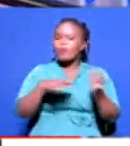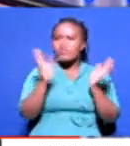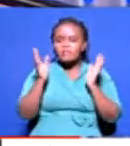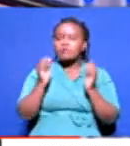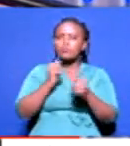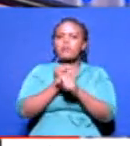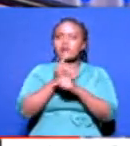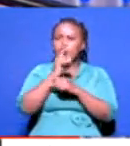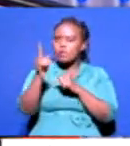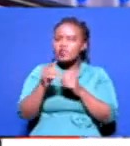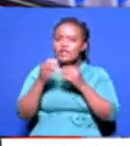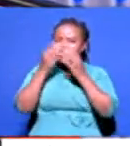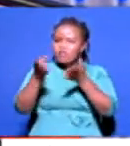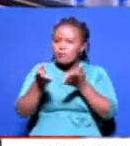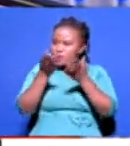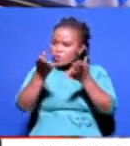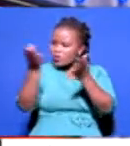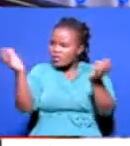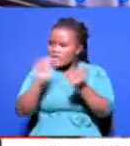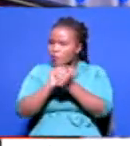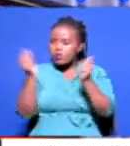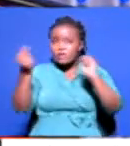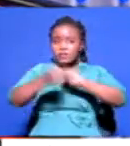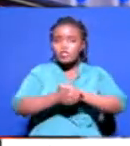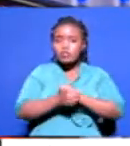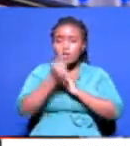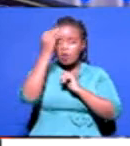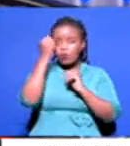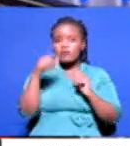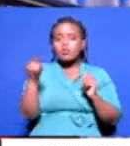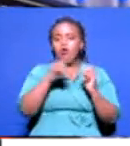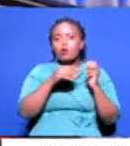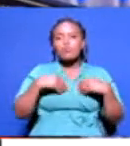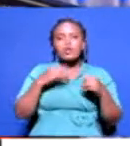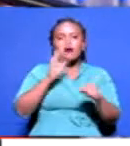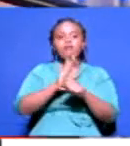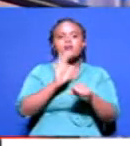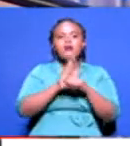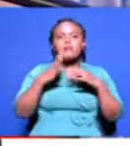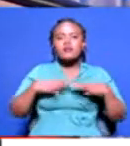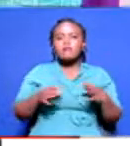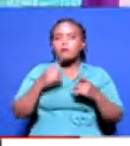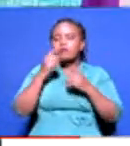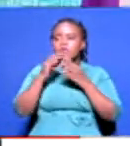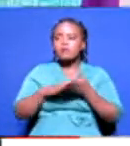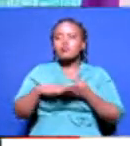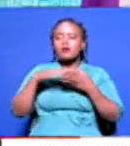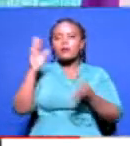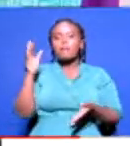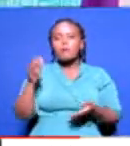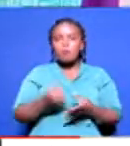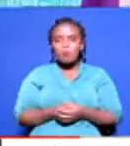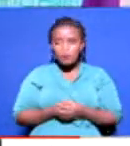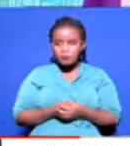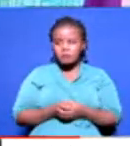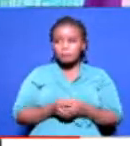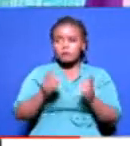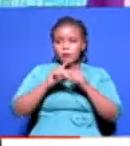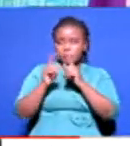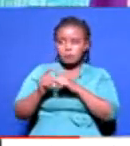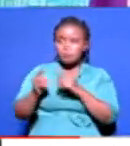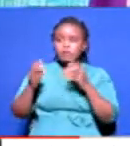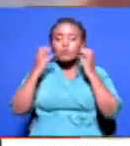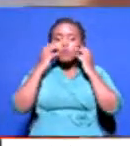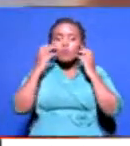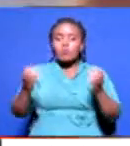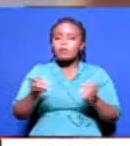out there so that we have you speak even more when truth is actually not being told? In his address, Matiang'i cautioned